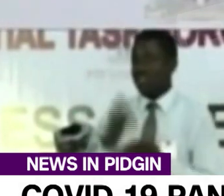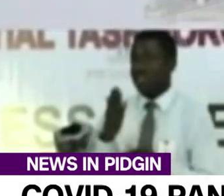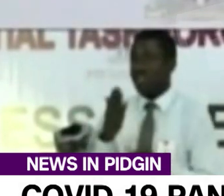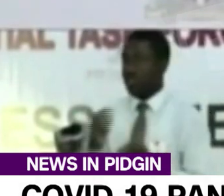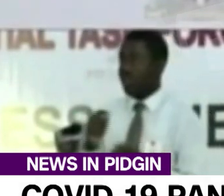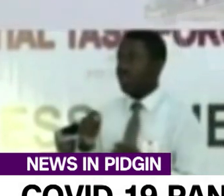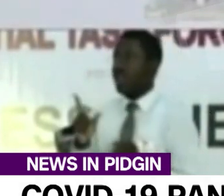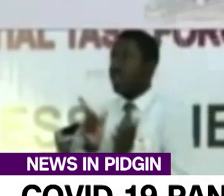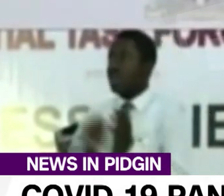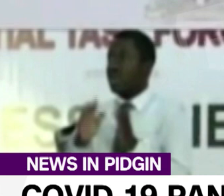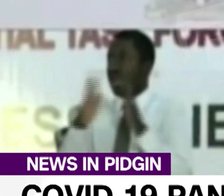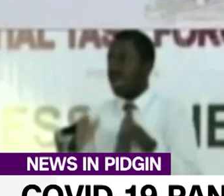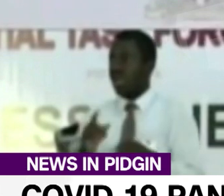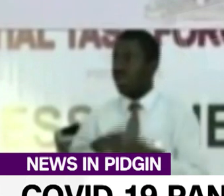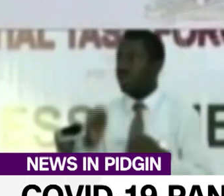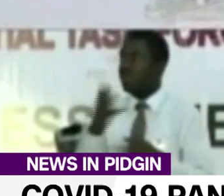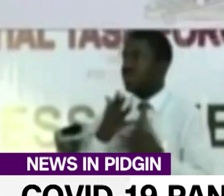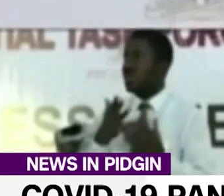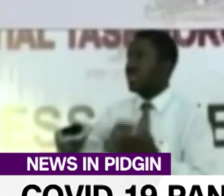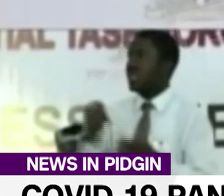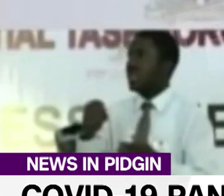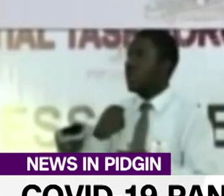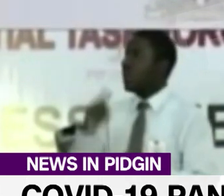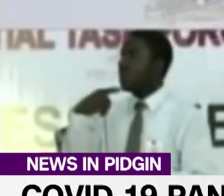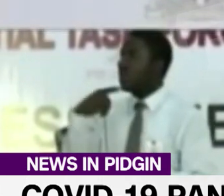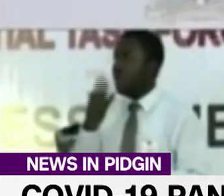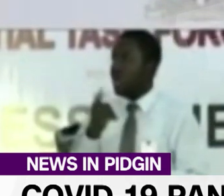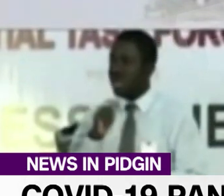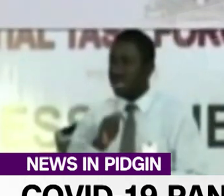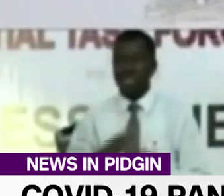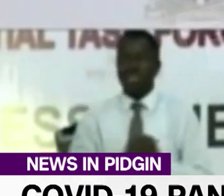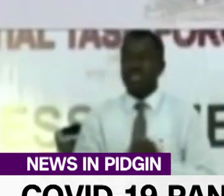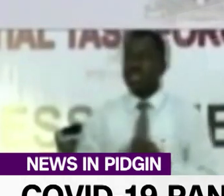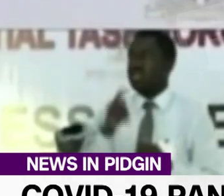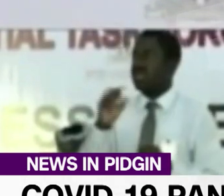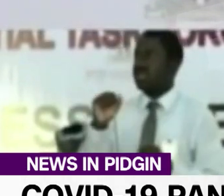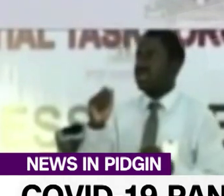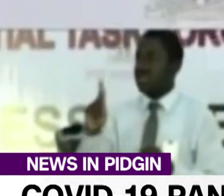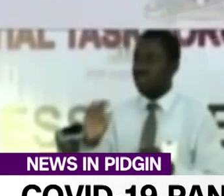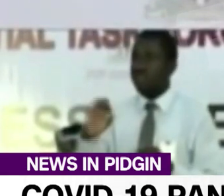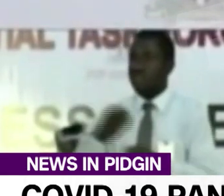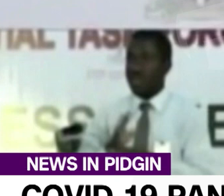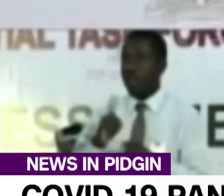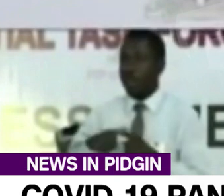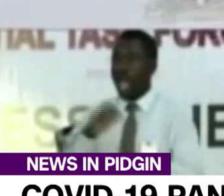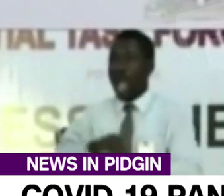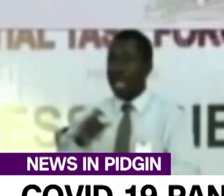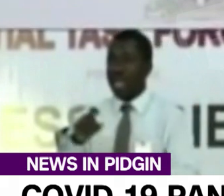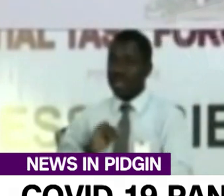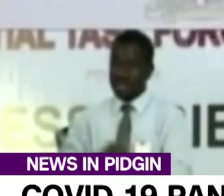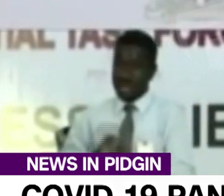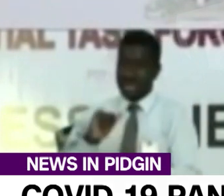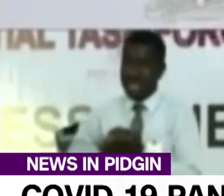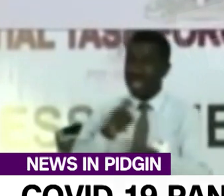houses, but actually something that was taken up by the task force right from the very beginning. But of course, at that time, we did not